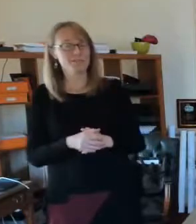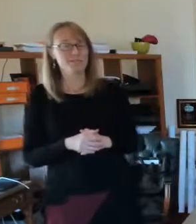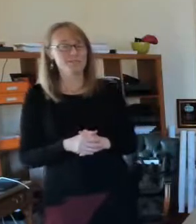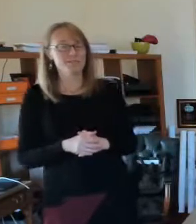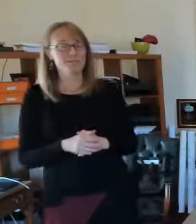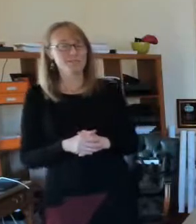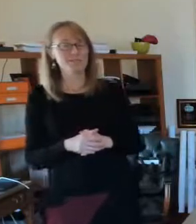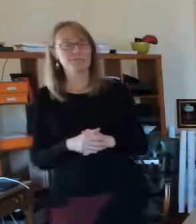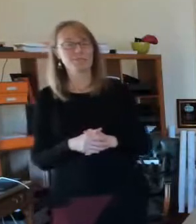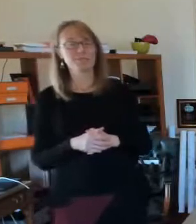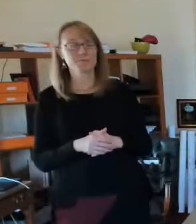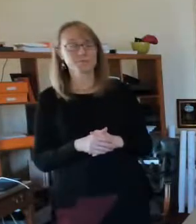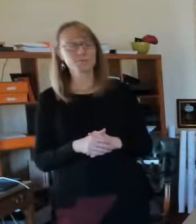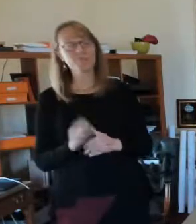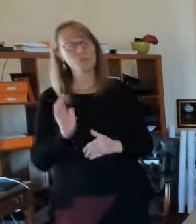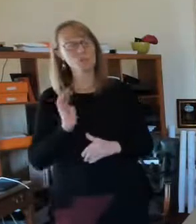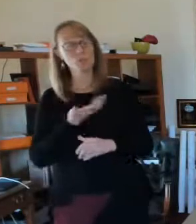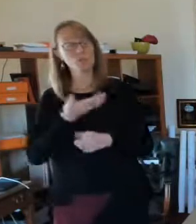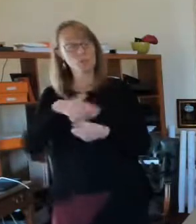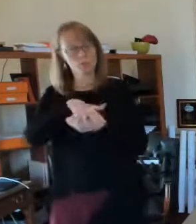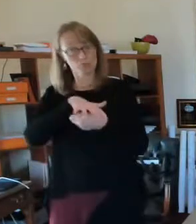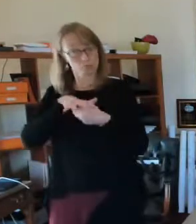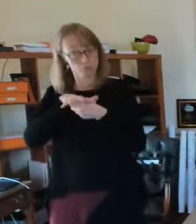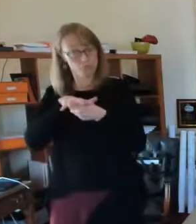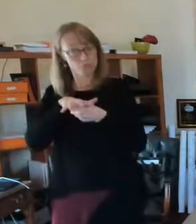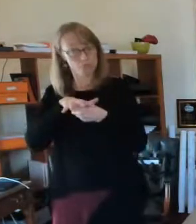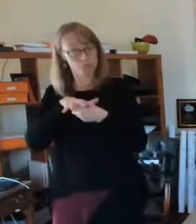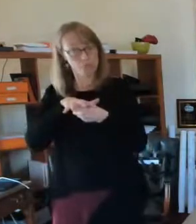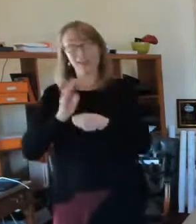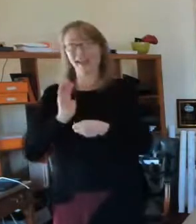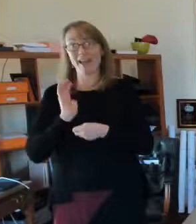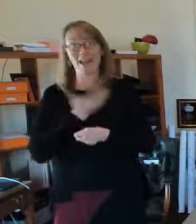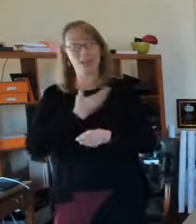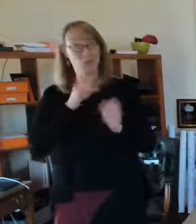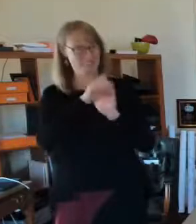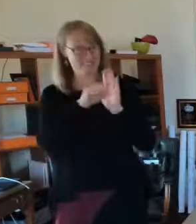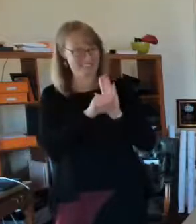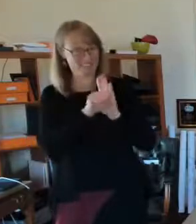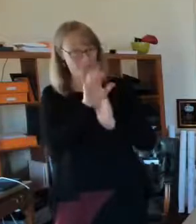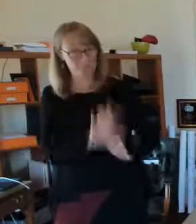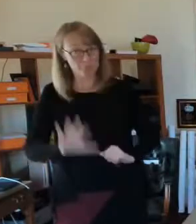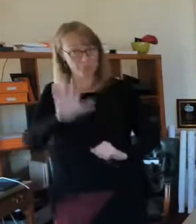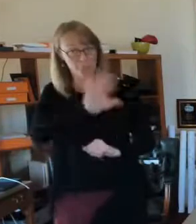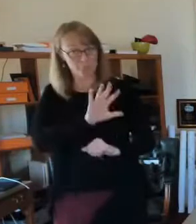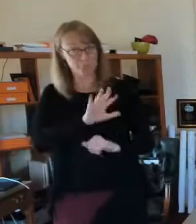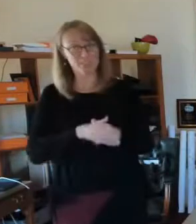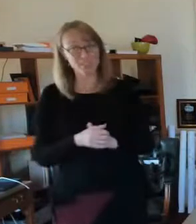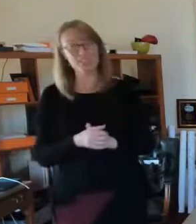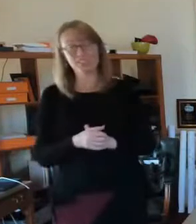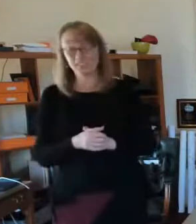our region, as well as our state, is